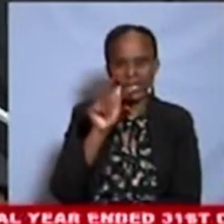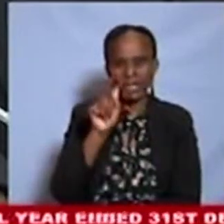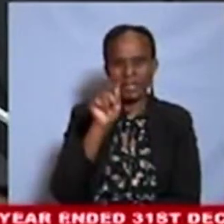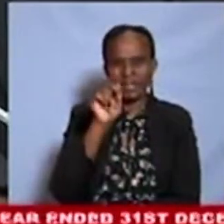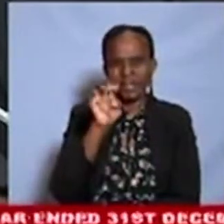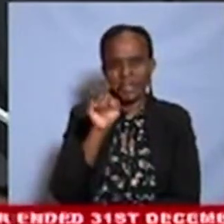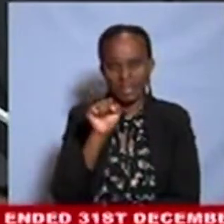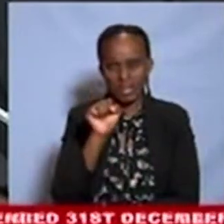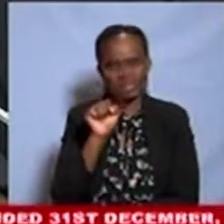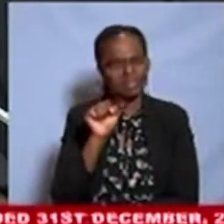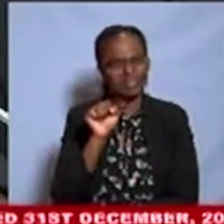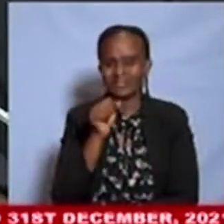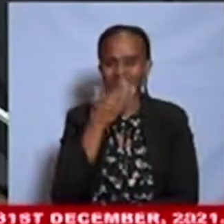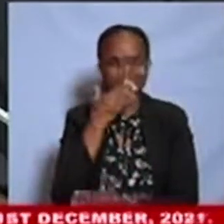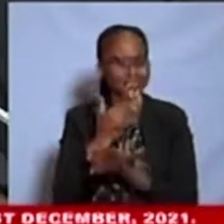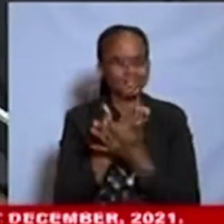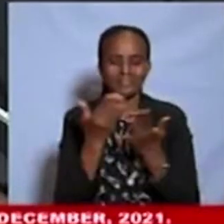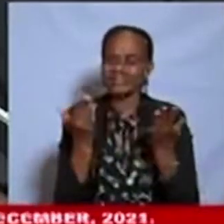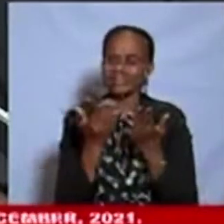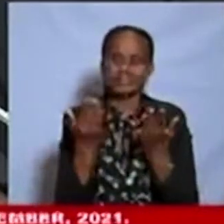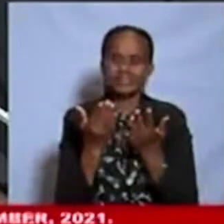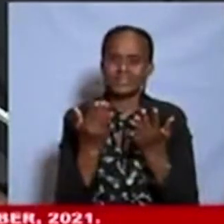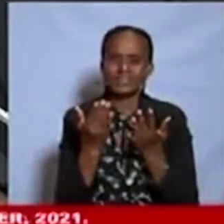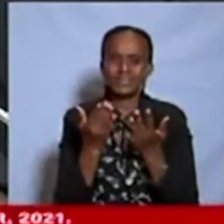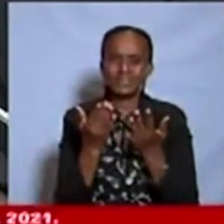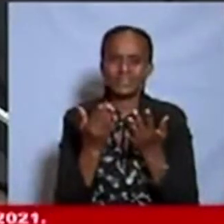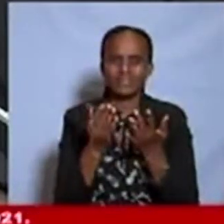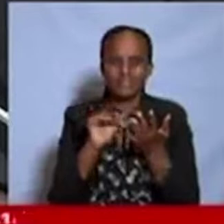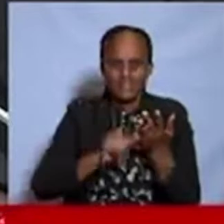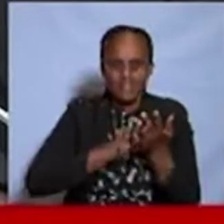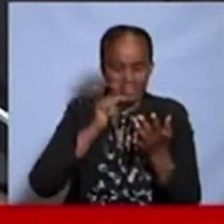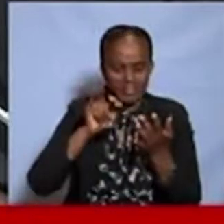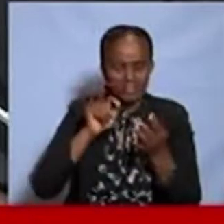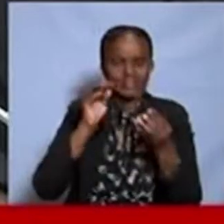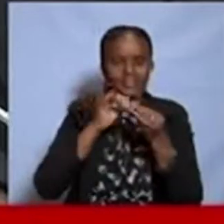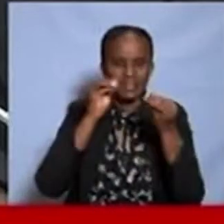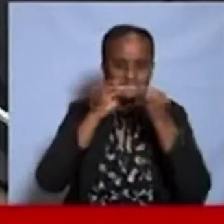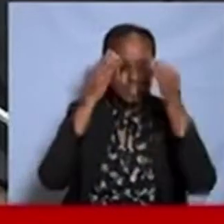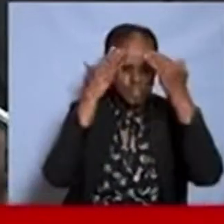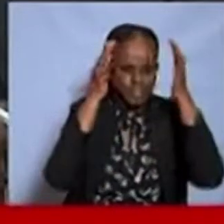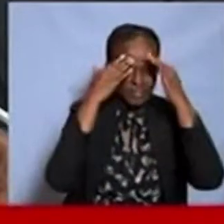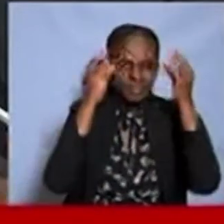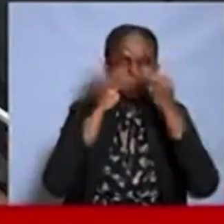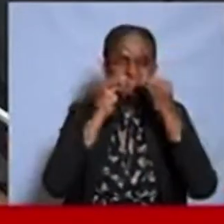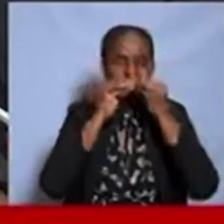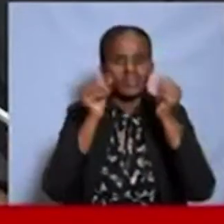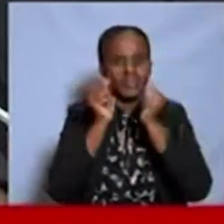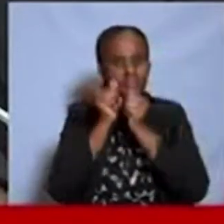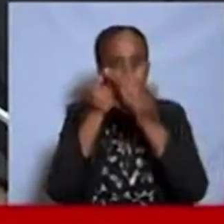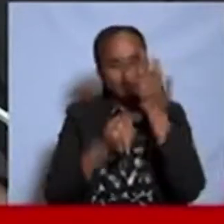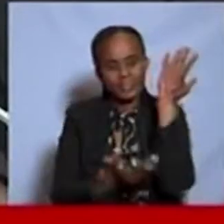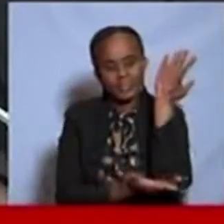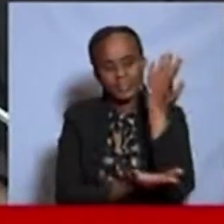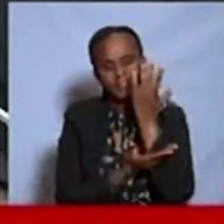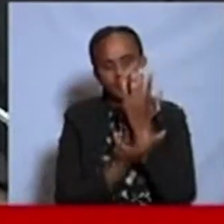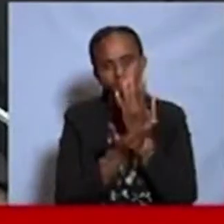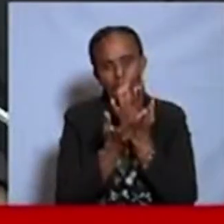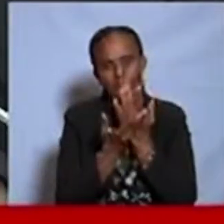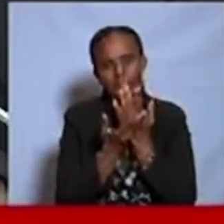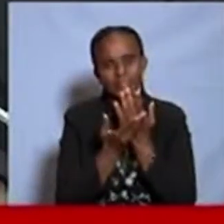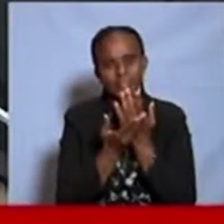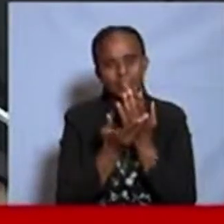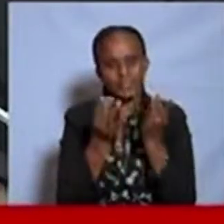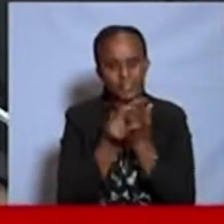are not very good at that. So I think maybe we need a lot of sensitization to that effect, so with a view of improving the revenue